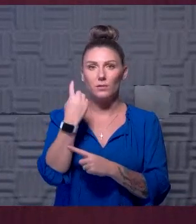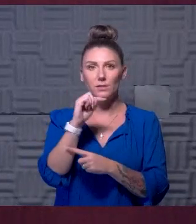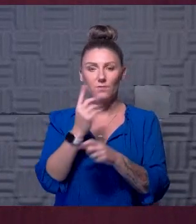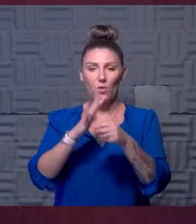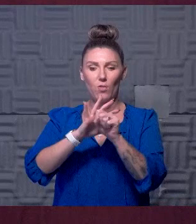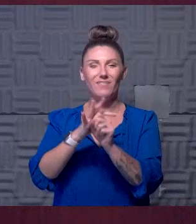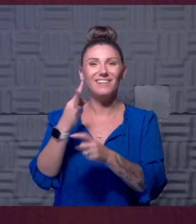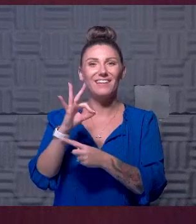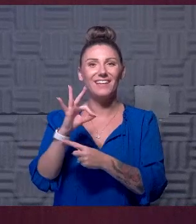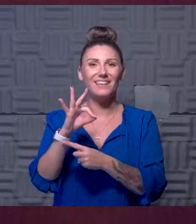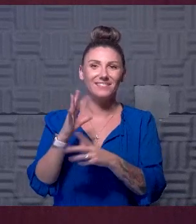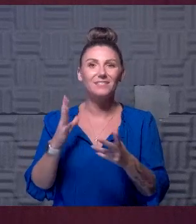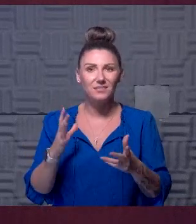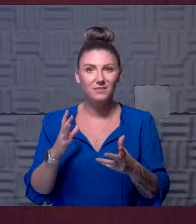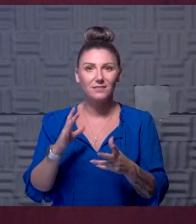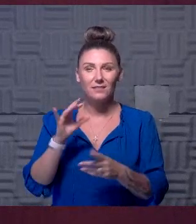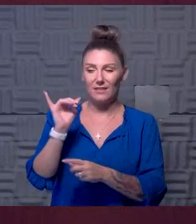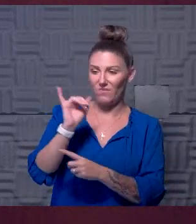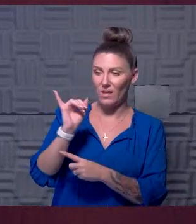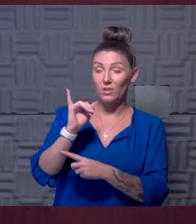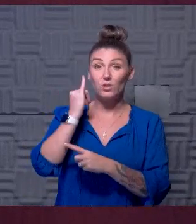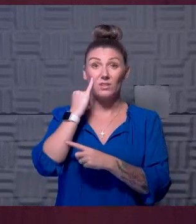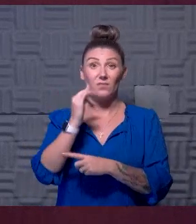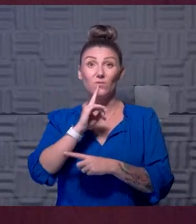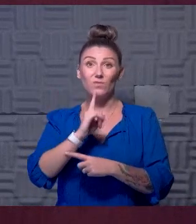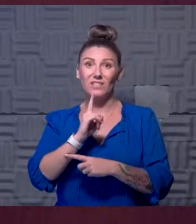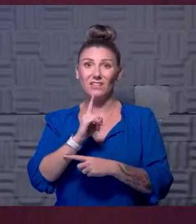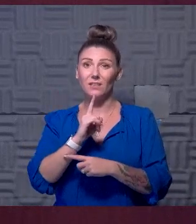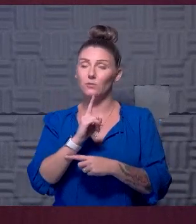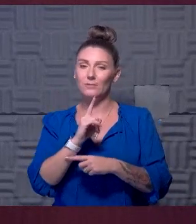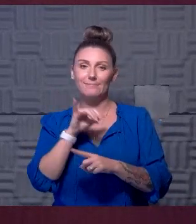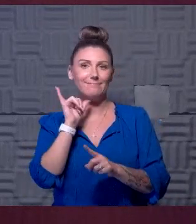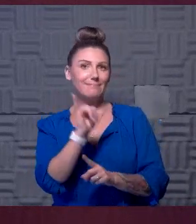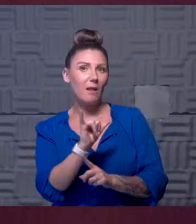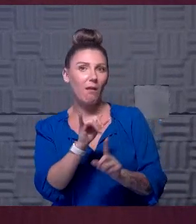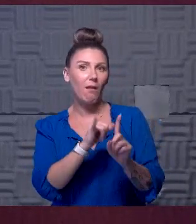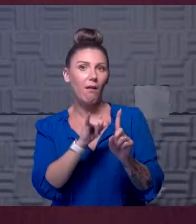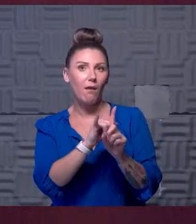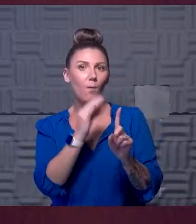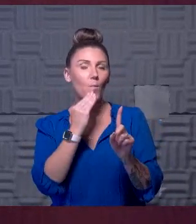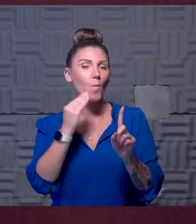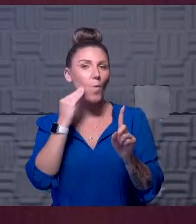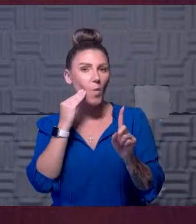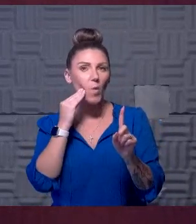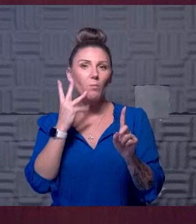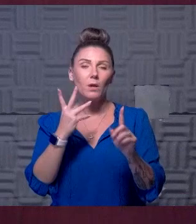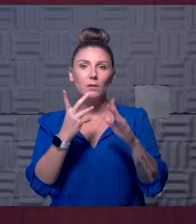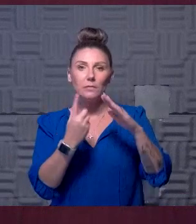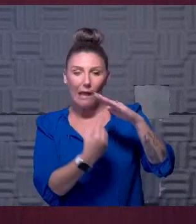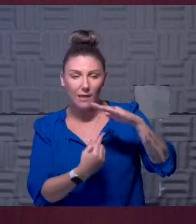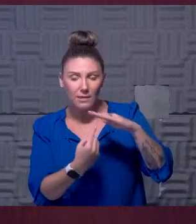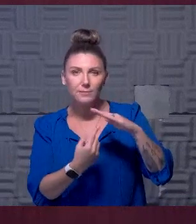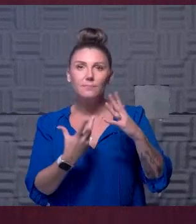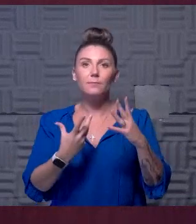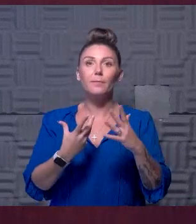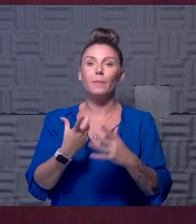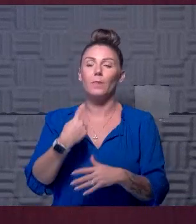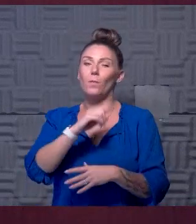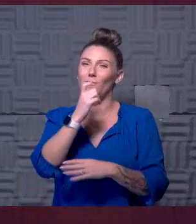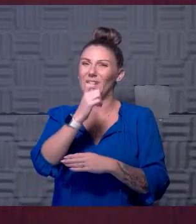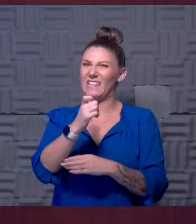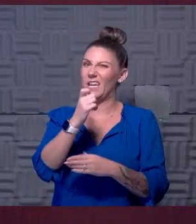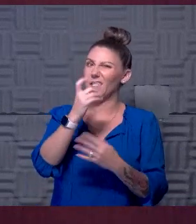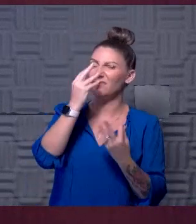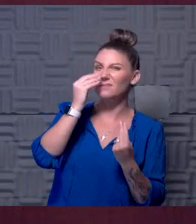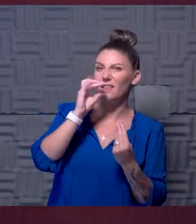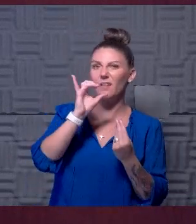COVID infection. So if you're truly in quarantine and in your own home, we would not consider